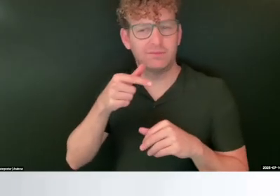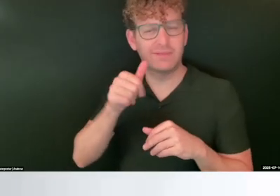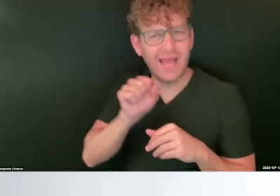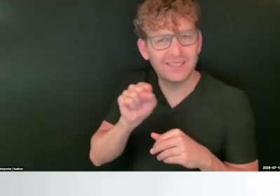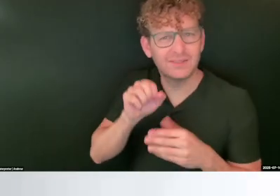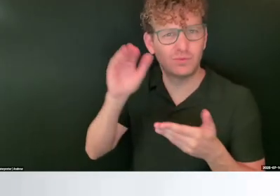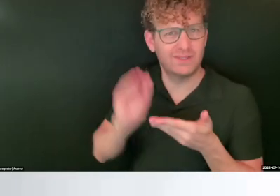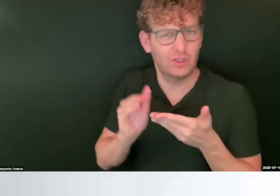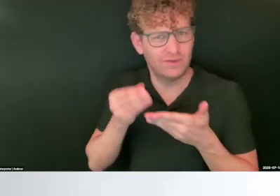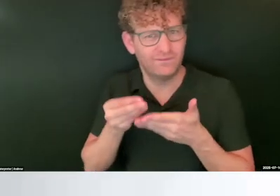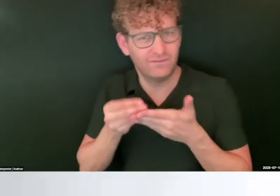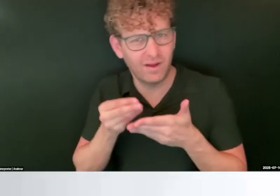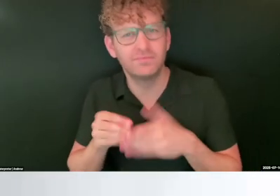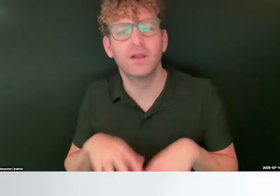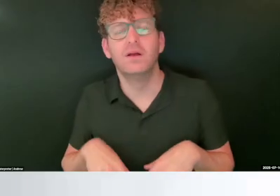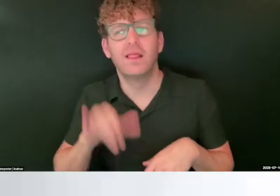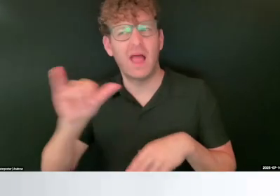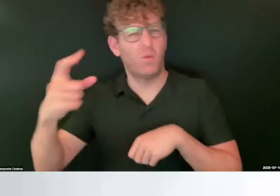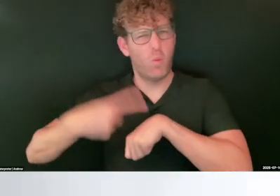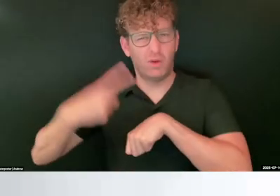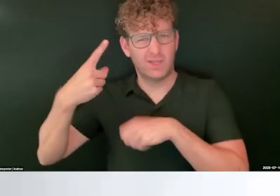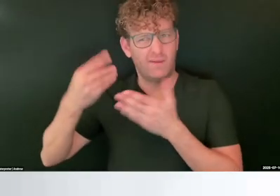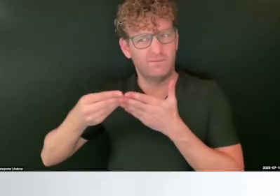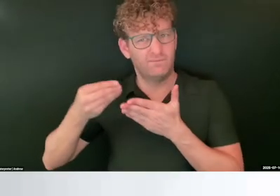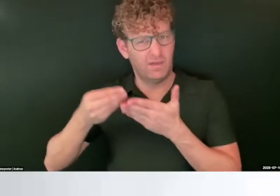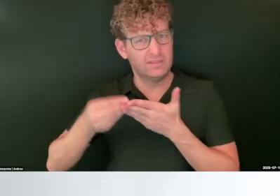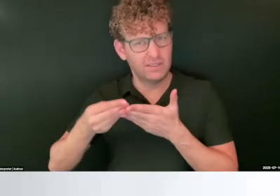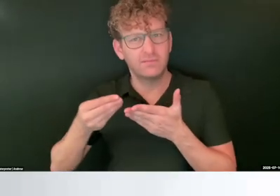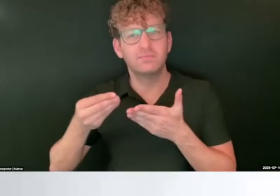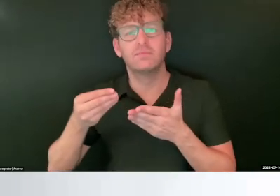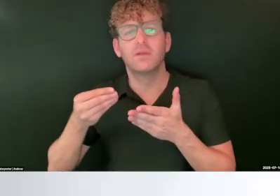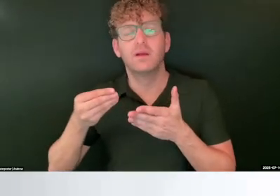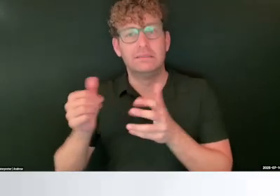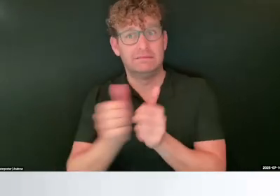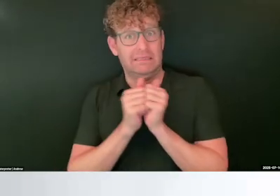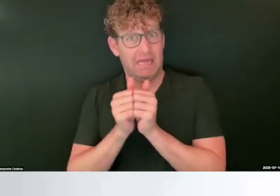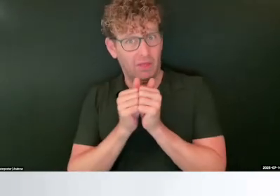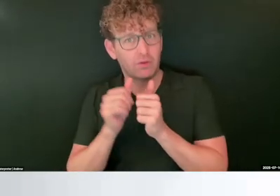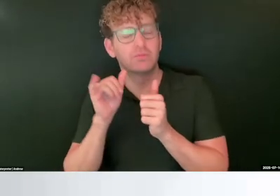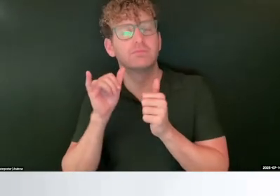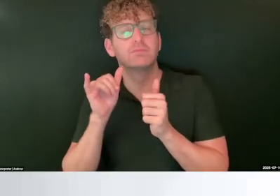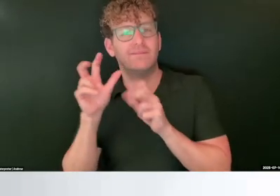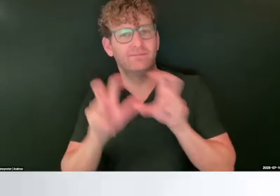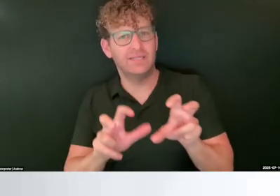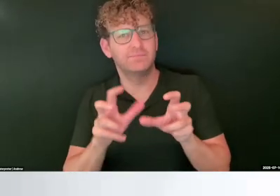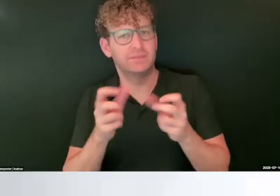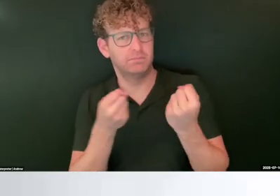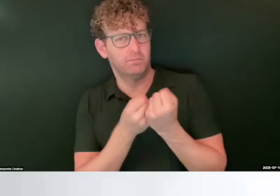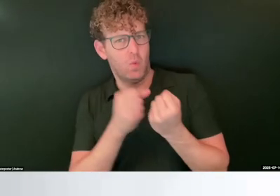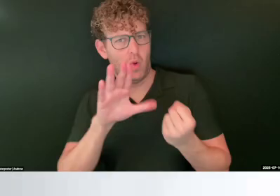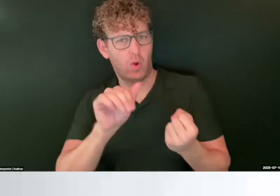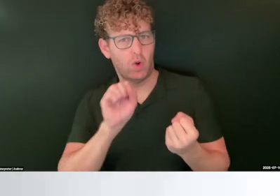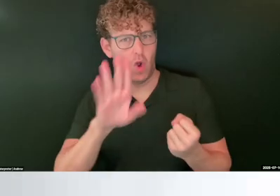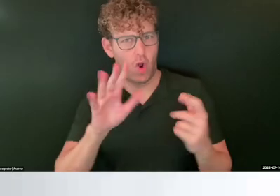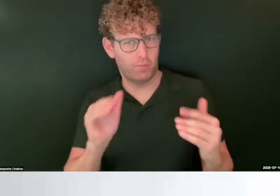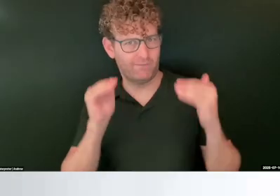the General Fund and other one-time funding sources, and together these investments support CARB's advanced technology,